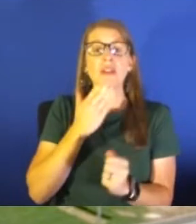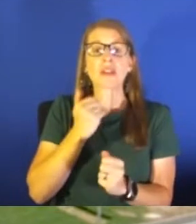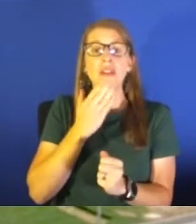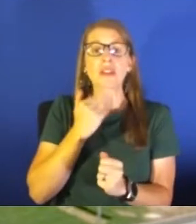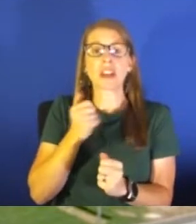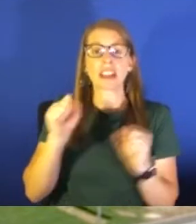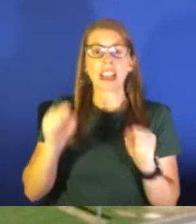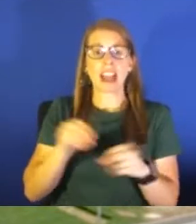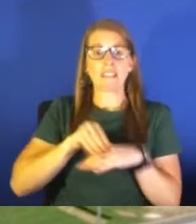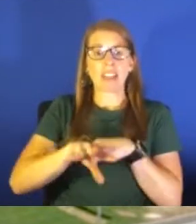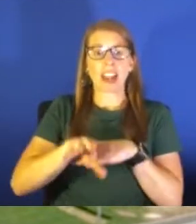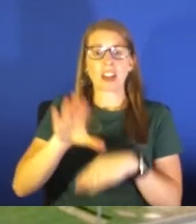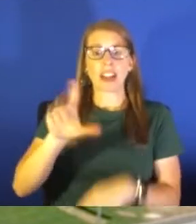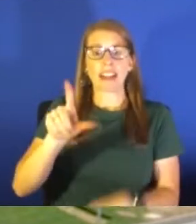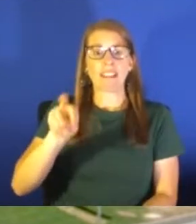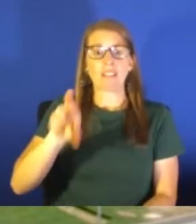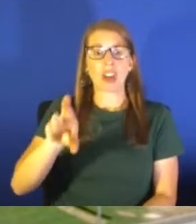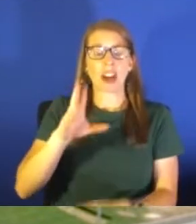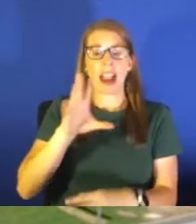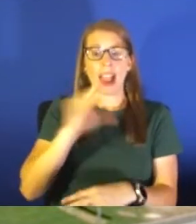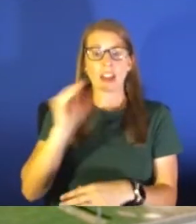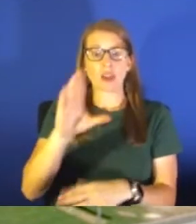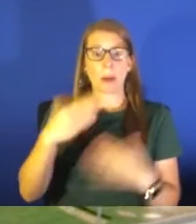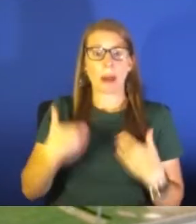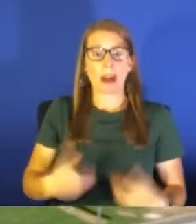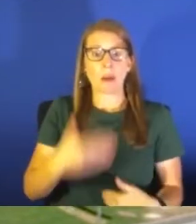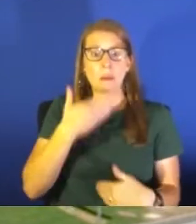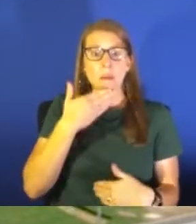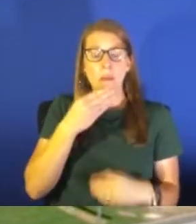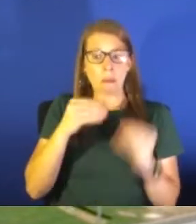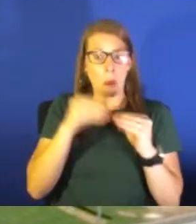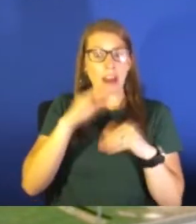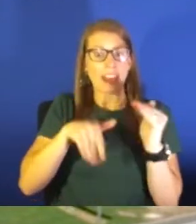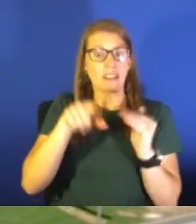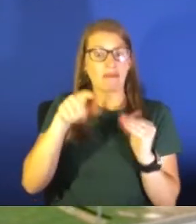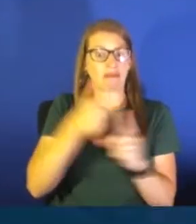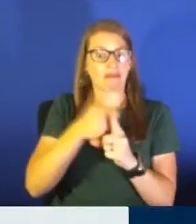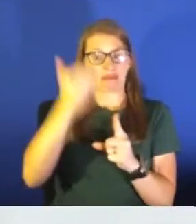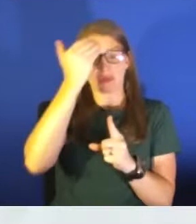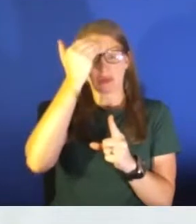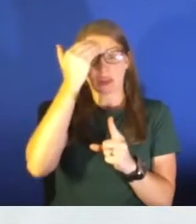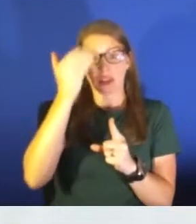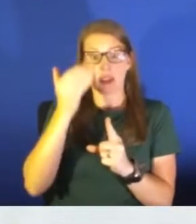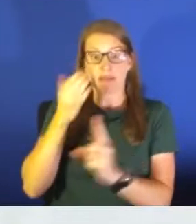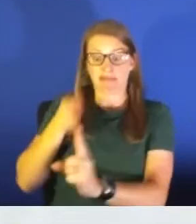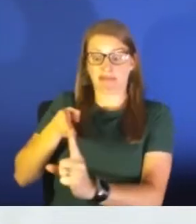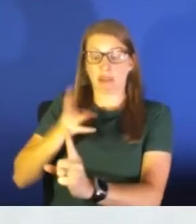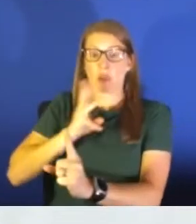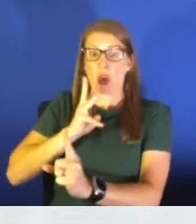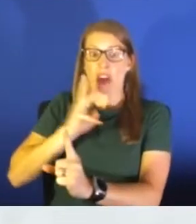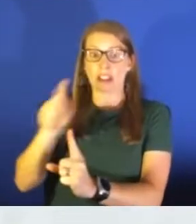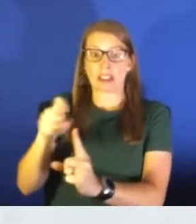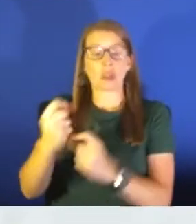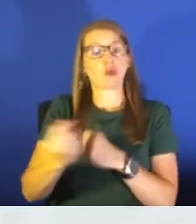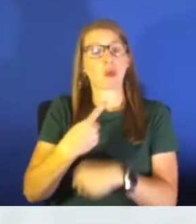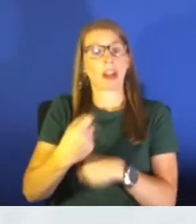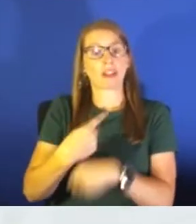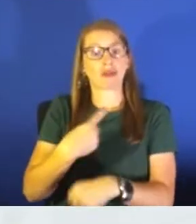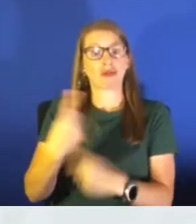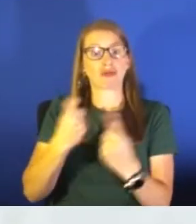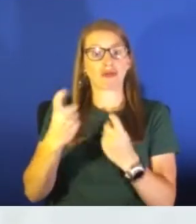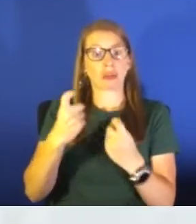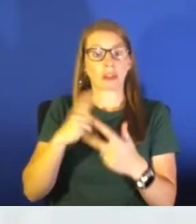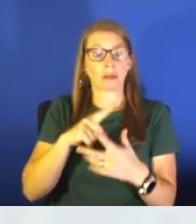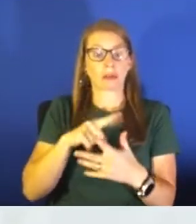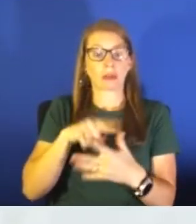body more than we knew. Why you may want to consider nothing but water. Get your questions to us on YouTube,